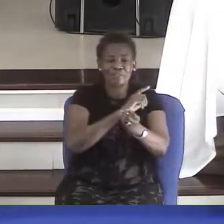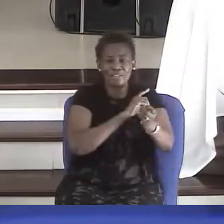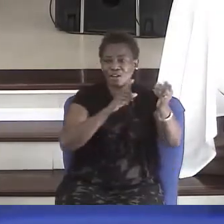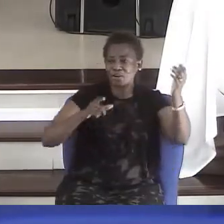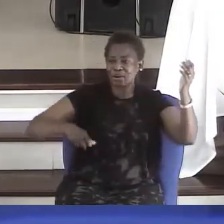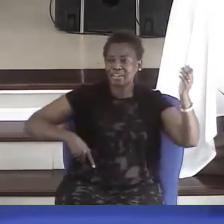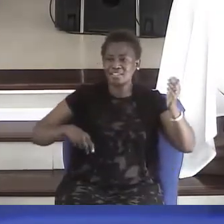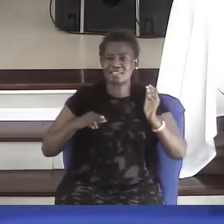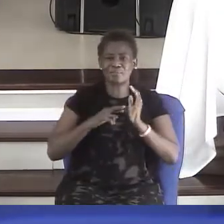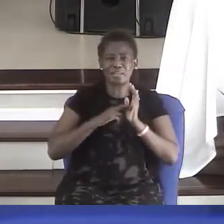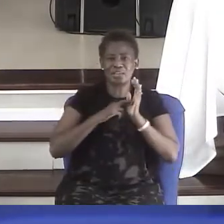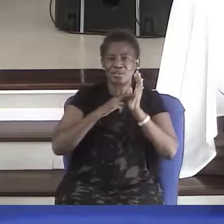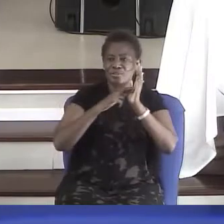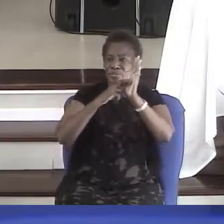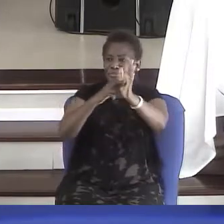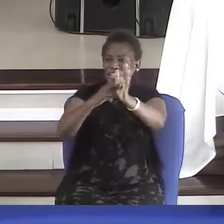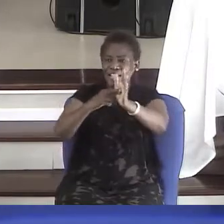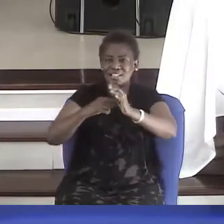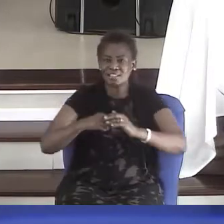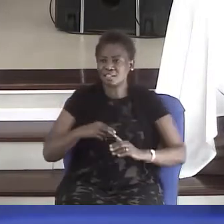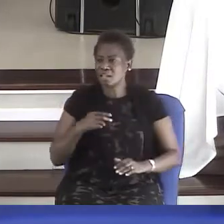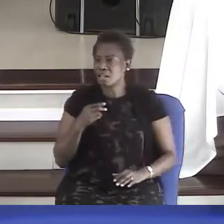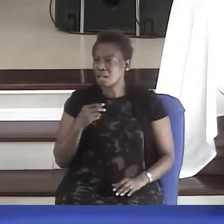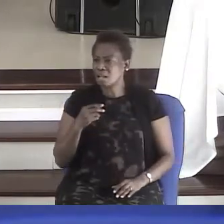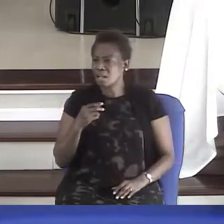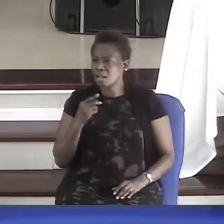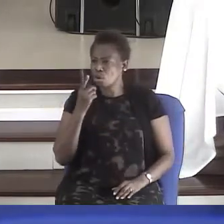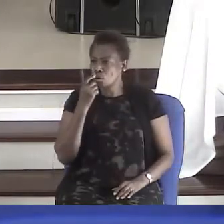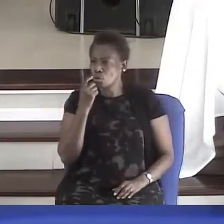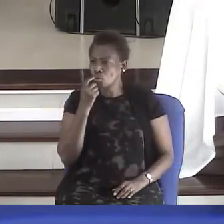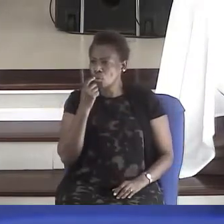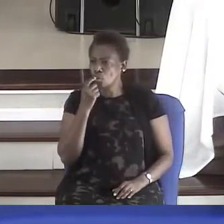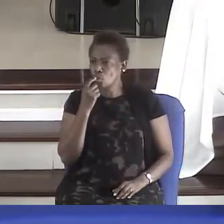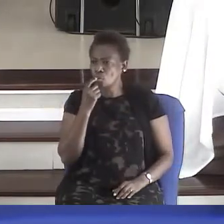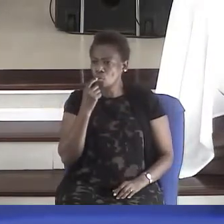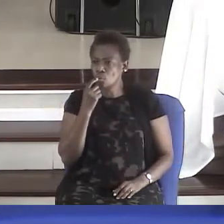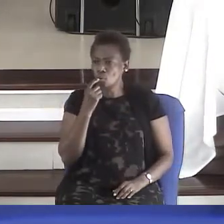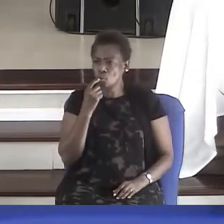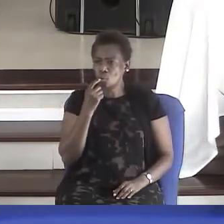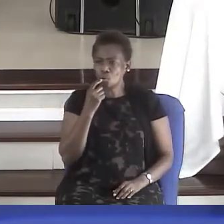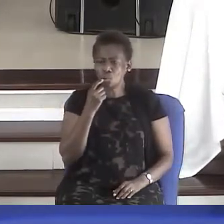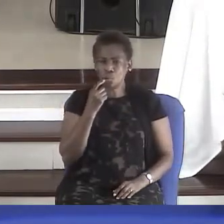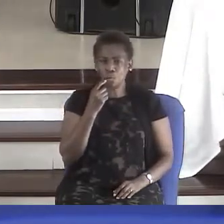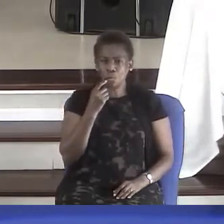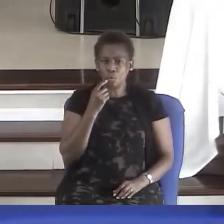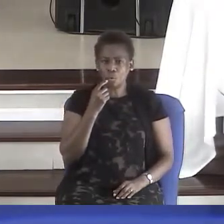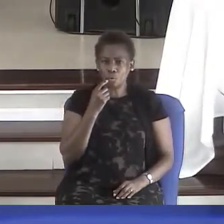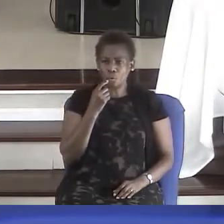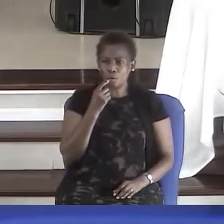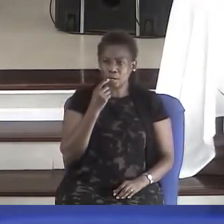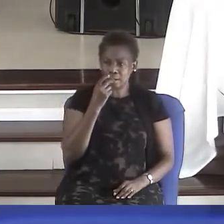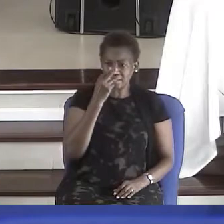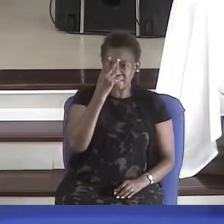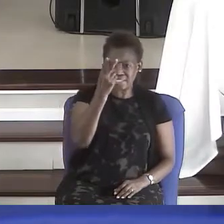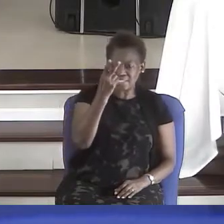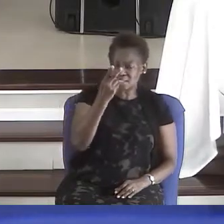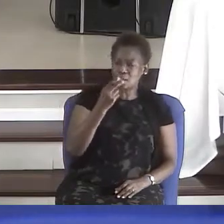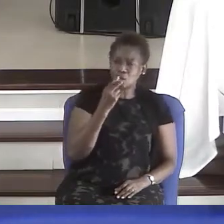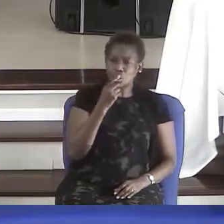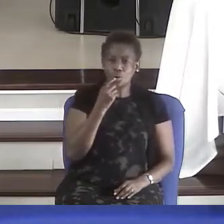and sisters, there are some people who are in some dilemmas. They